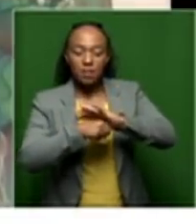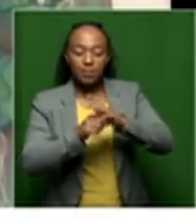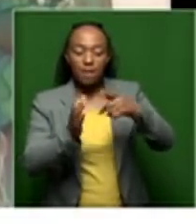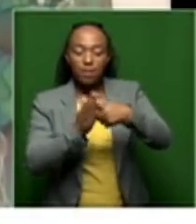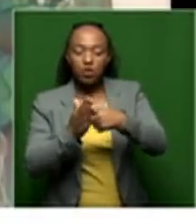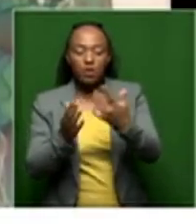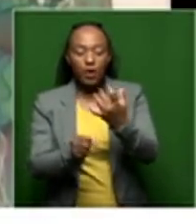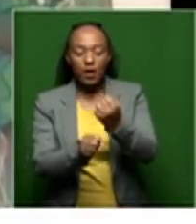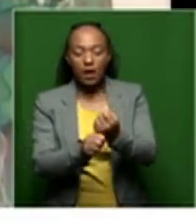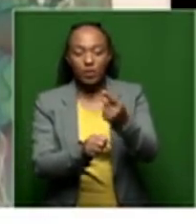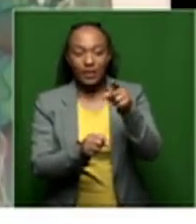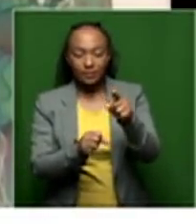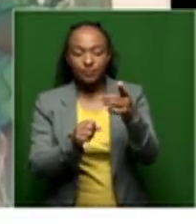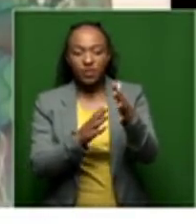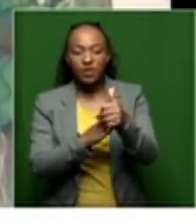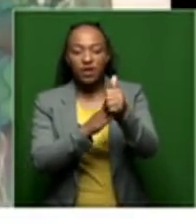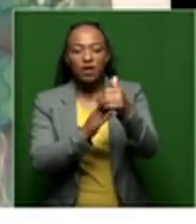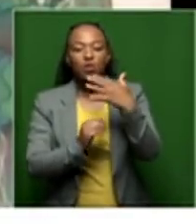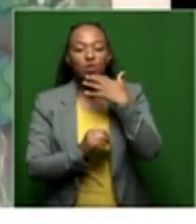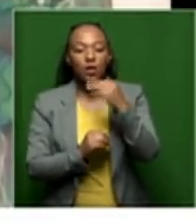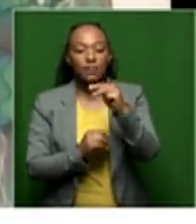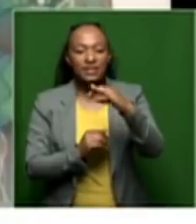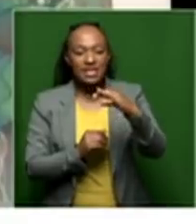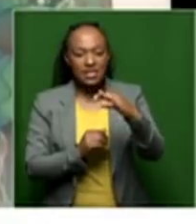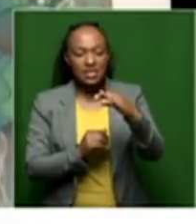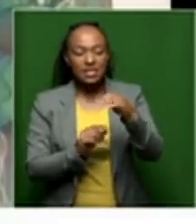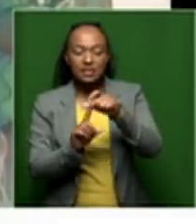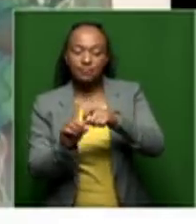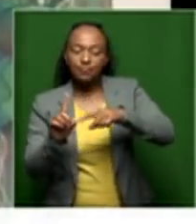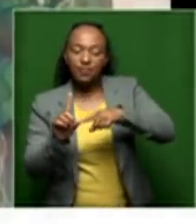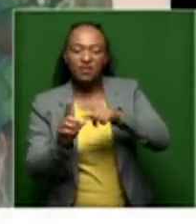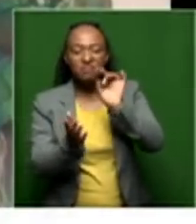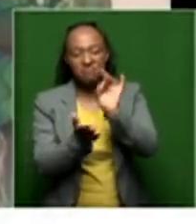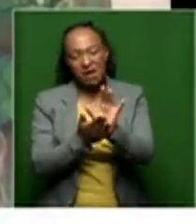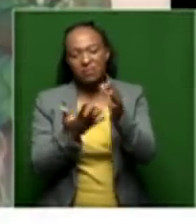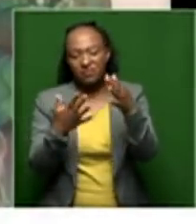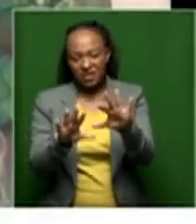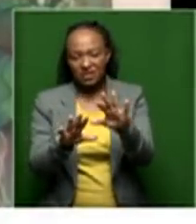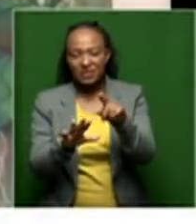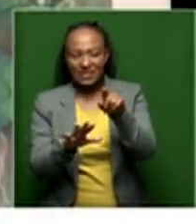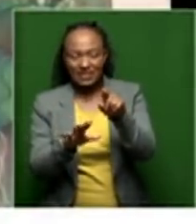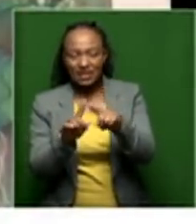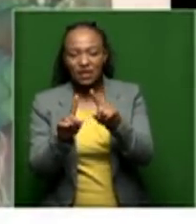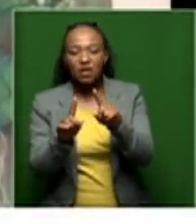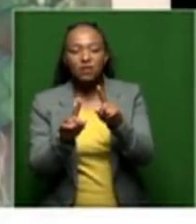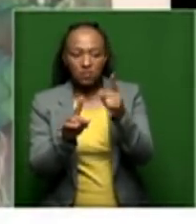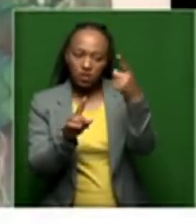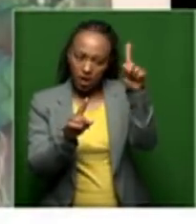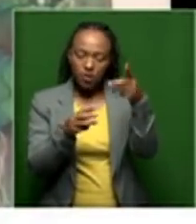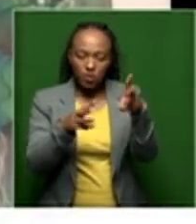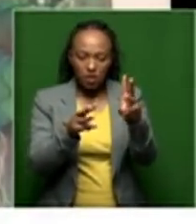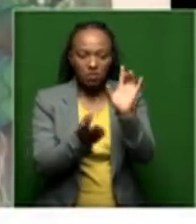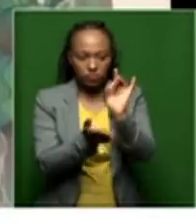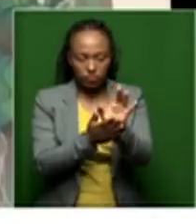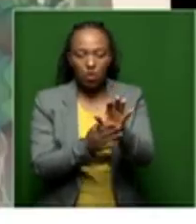has, amongst others, led to the MEC of Health being discharged from his responsibilities. And that is a step in the right direction